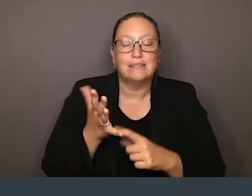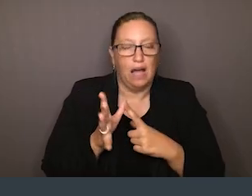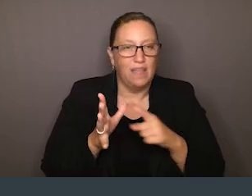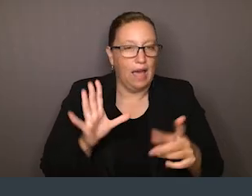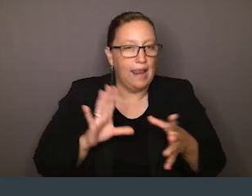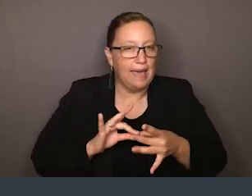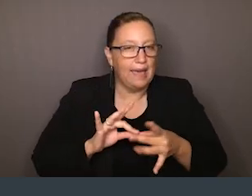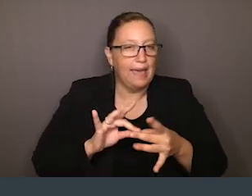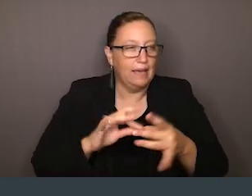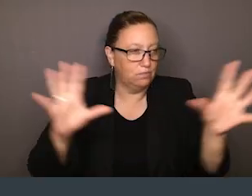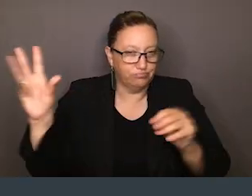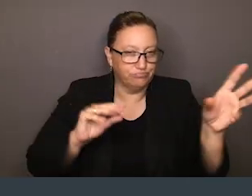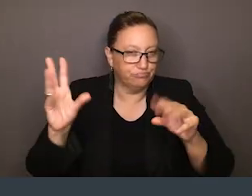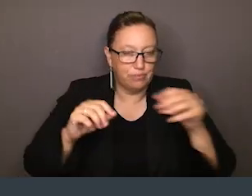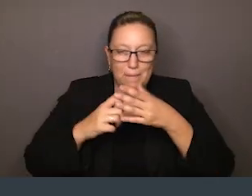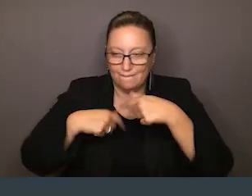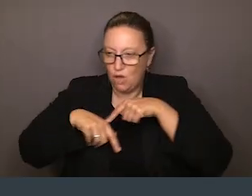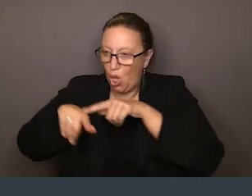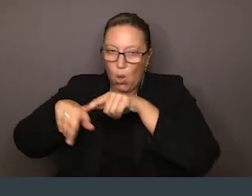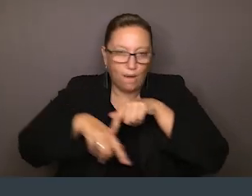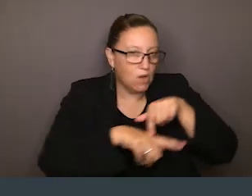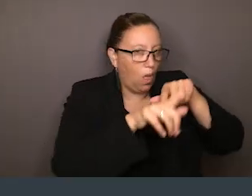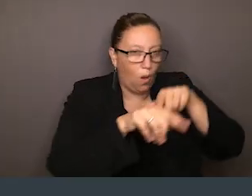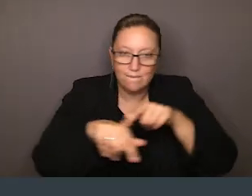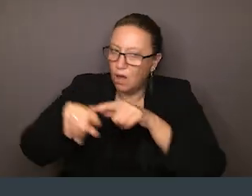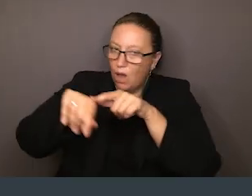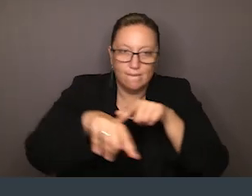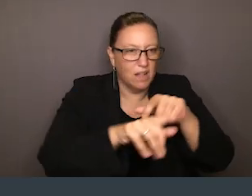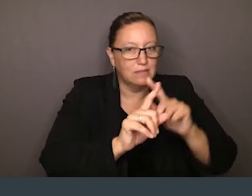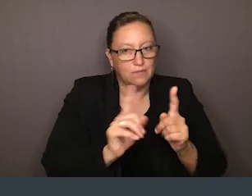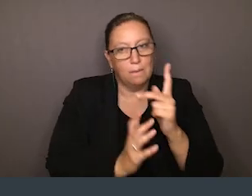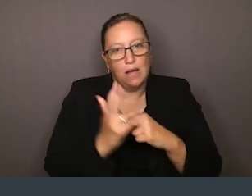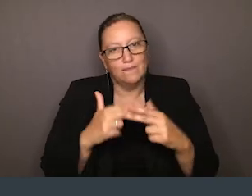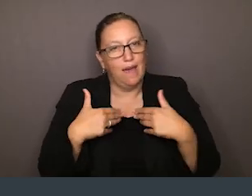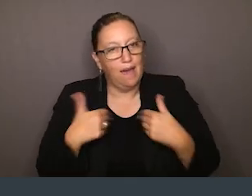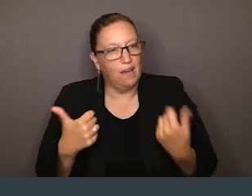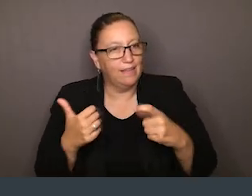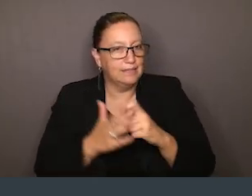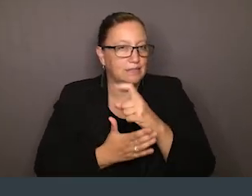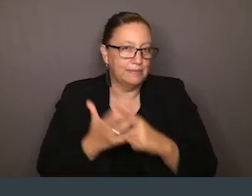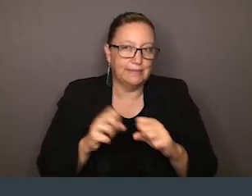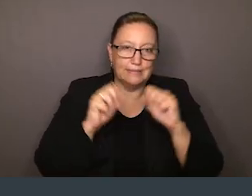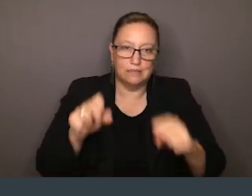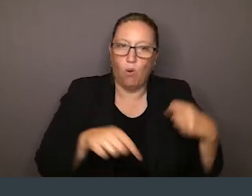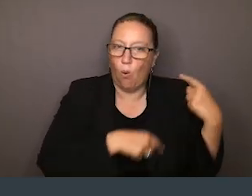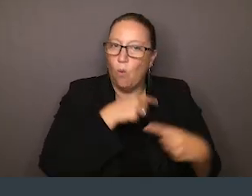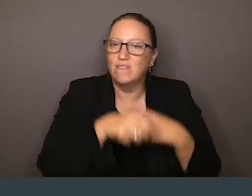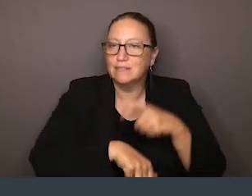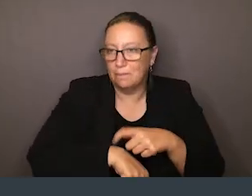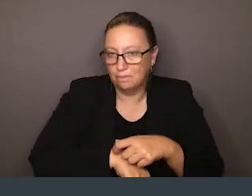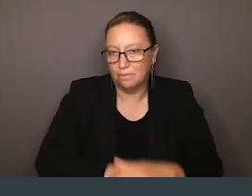data set that our data team created allowed us to follow people across different parts of the health and disability systems over